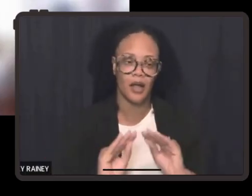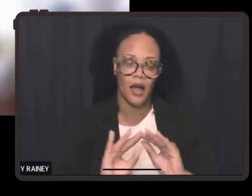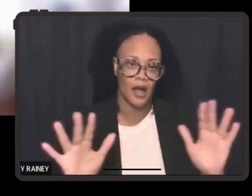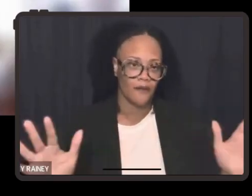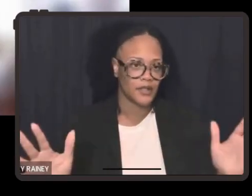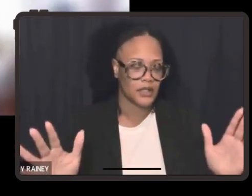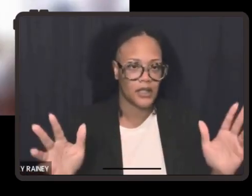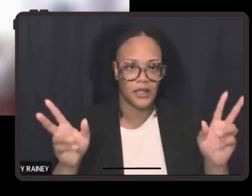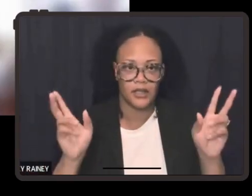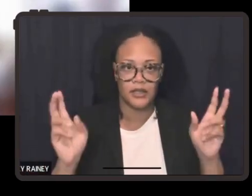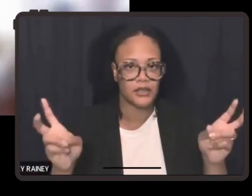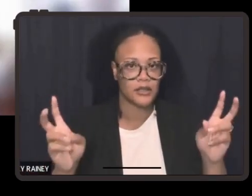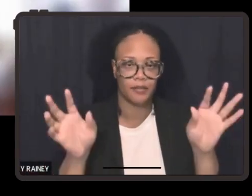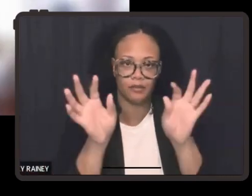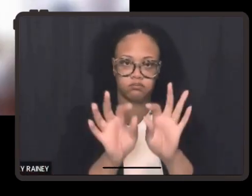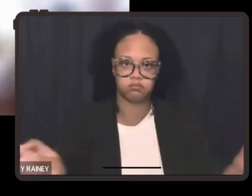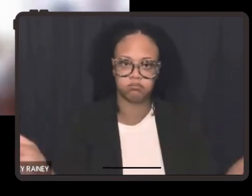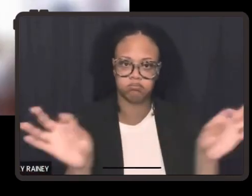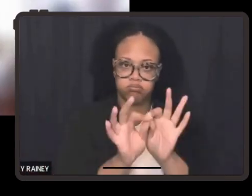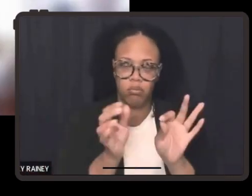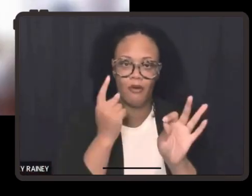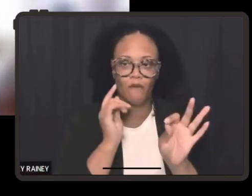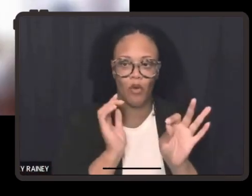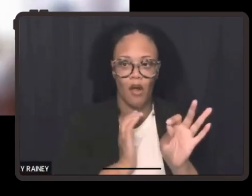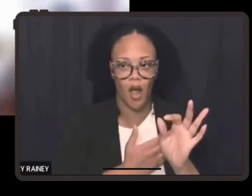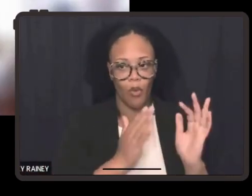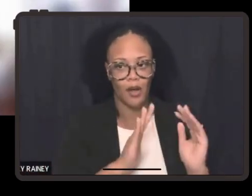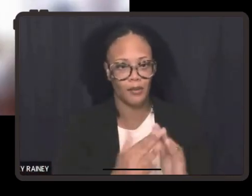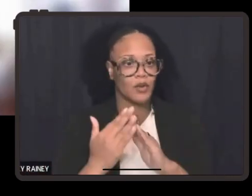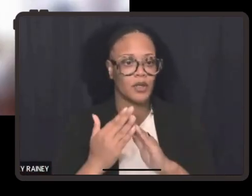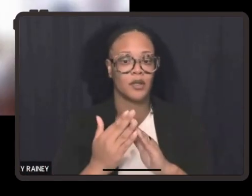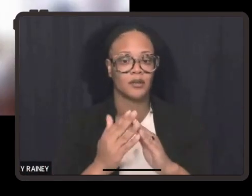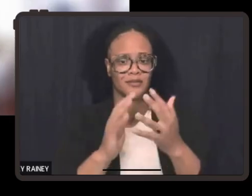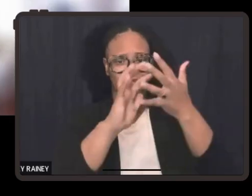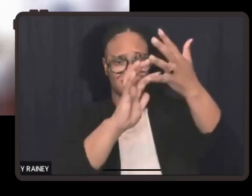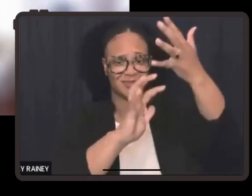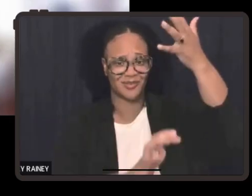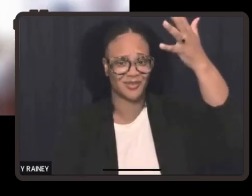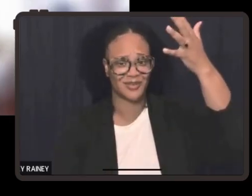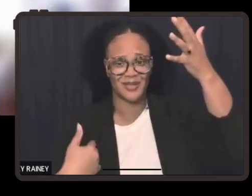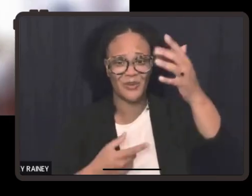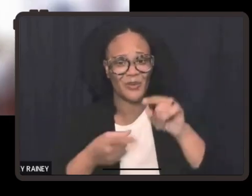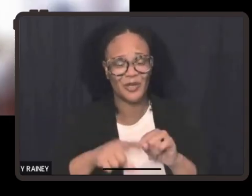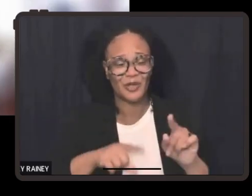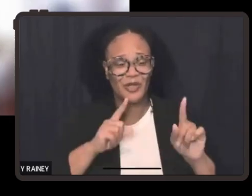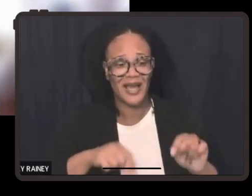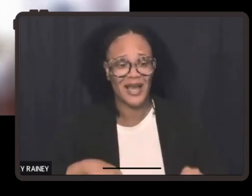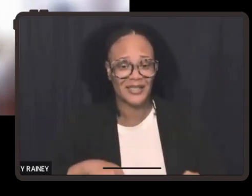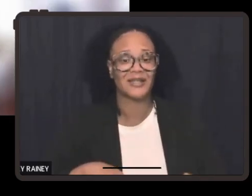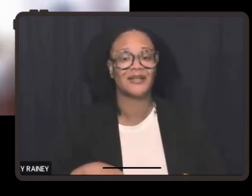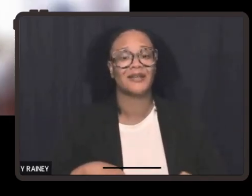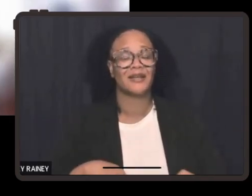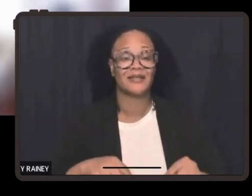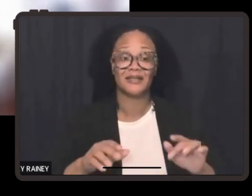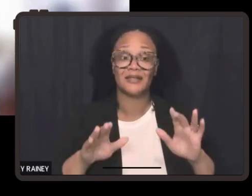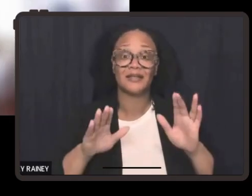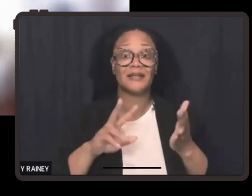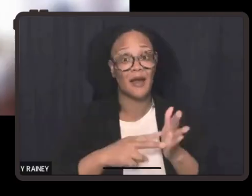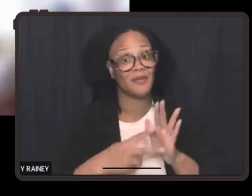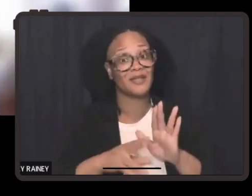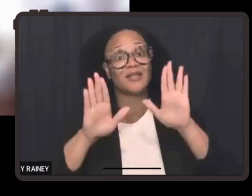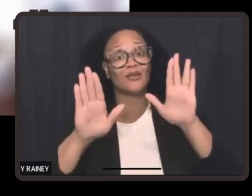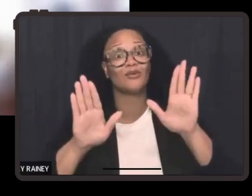community. We have tons of questions that we won't be able to answer. And so maybe this is a good opportunity for us to have a second part of